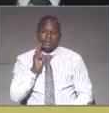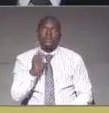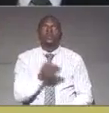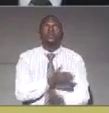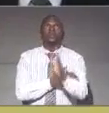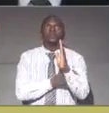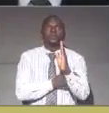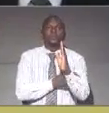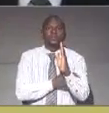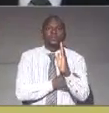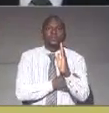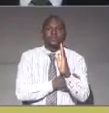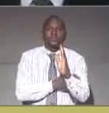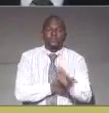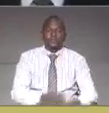God. When